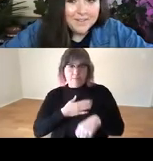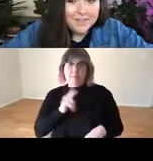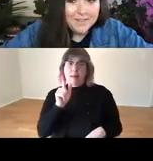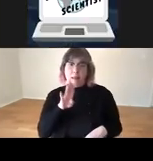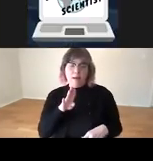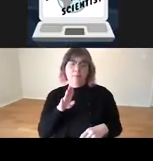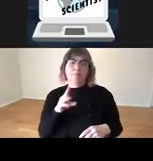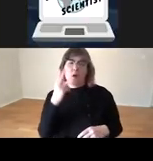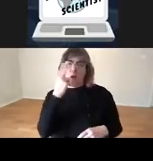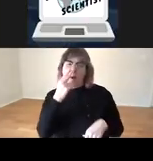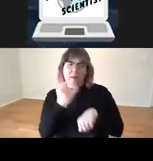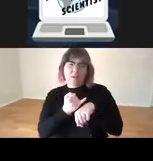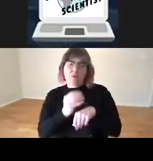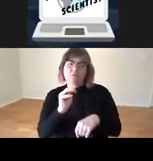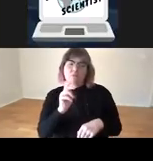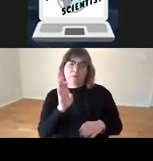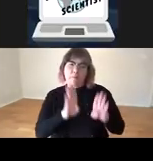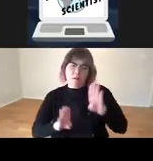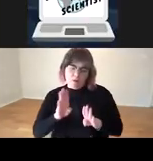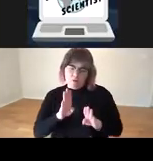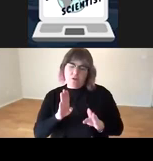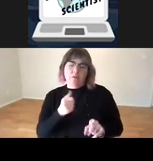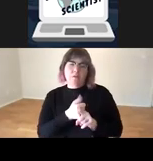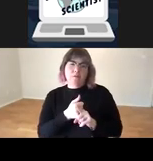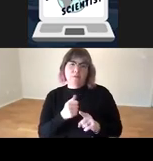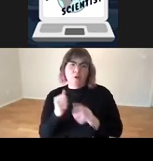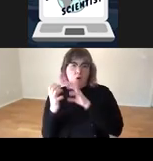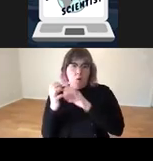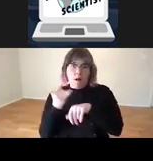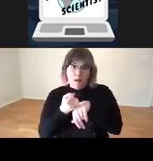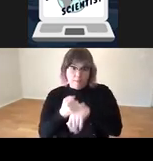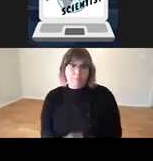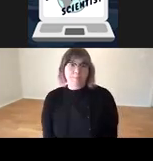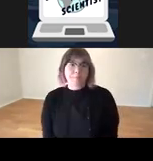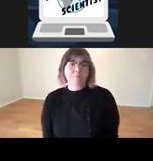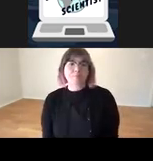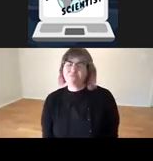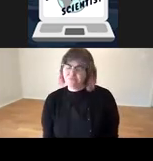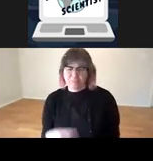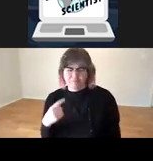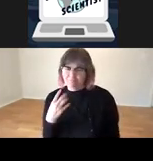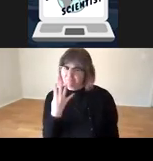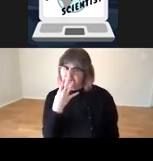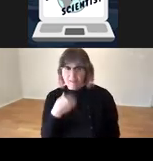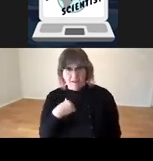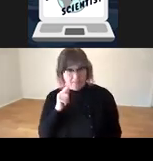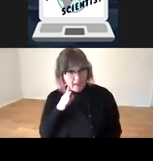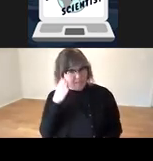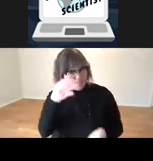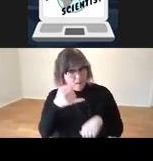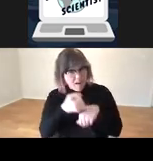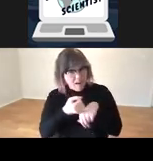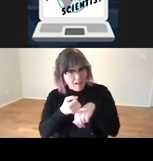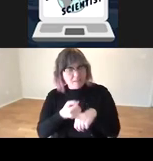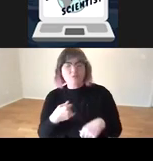the Hawaii Institute of Marine Biology, which is on Coconut Island. And so it's crazy that there are labs out here. And so there are a variety of students